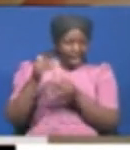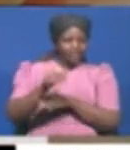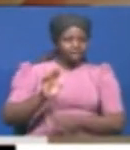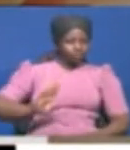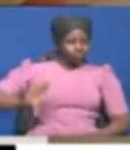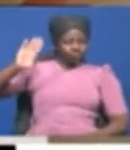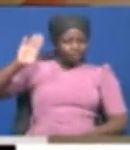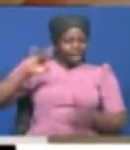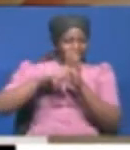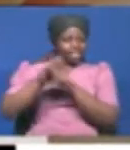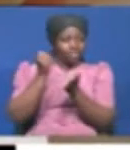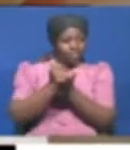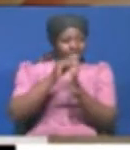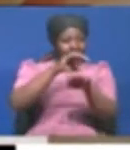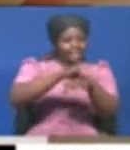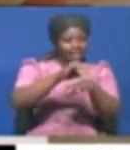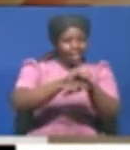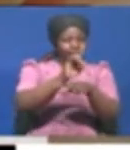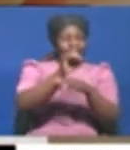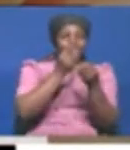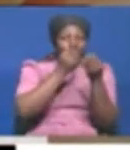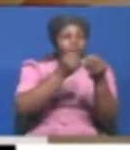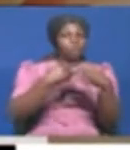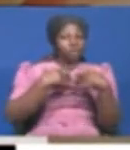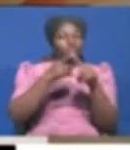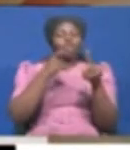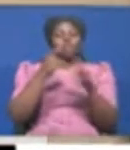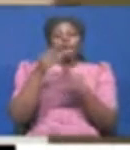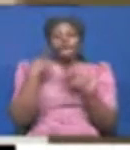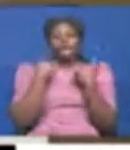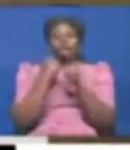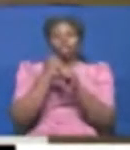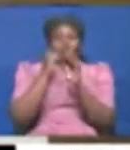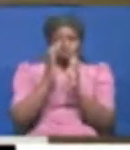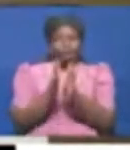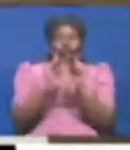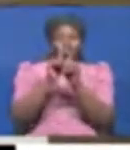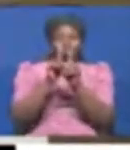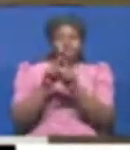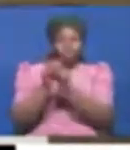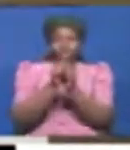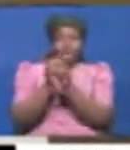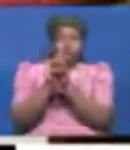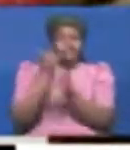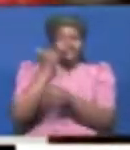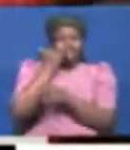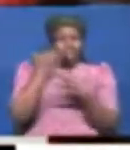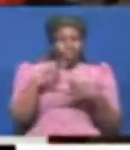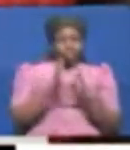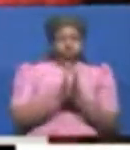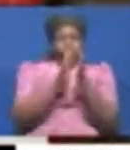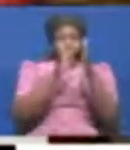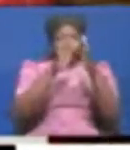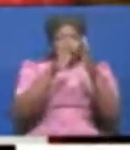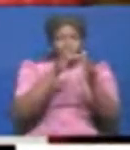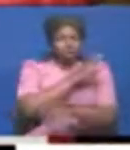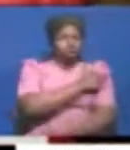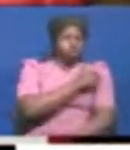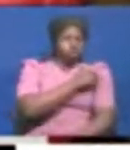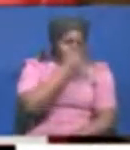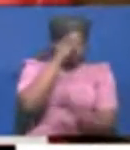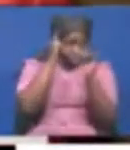first-hand information from health workers and patients while lauding the hospital for a new oxygen plant, which